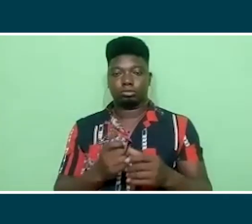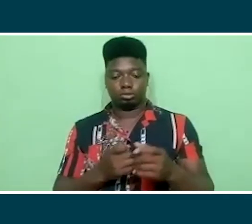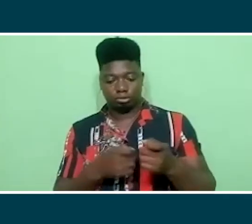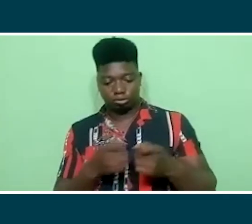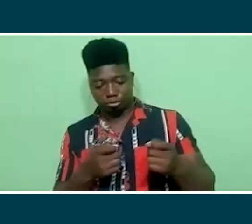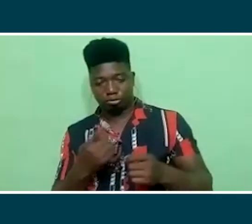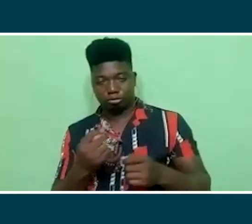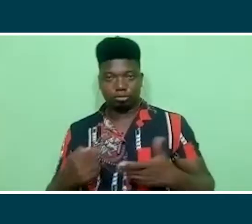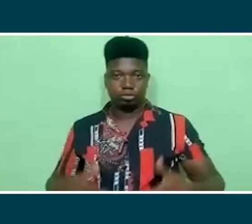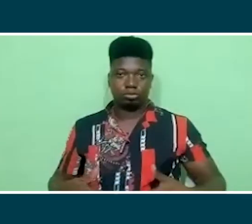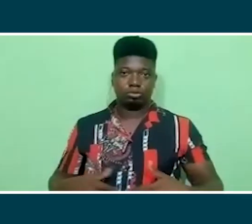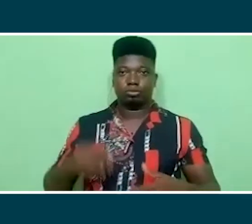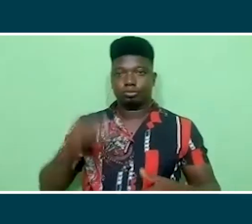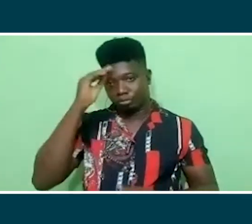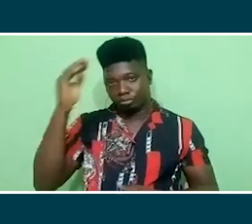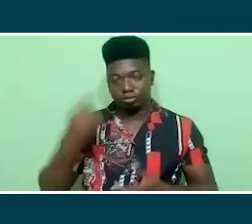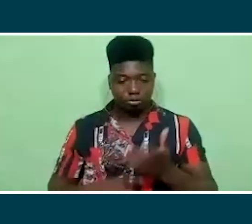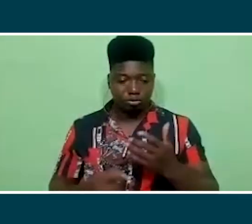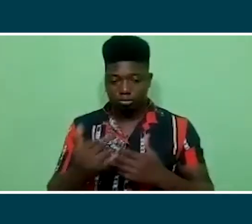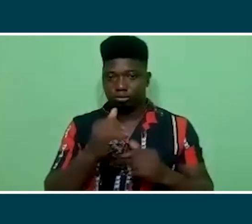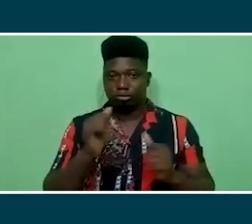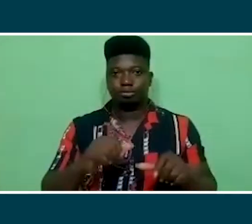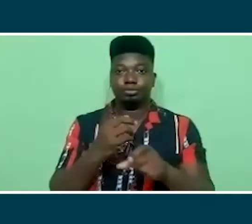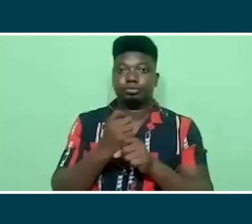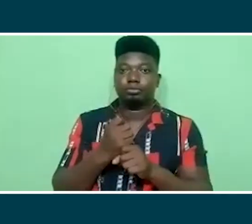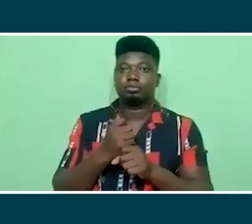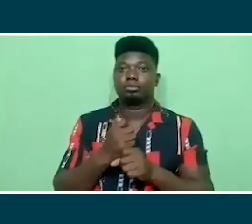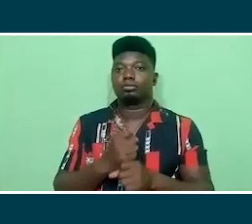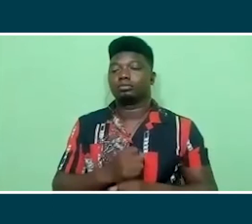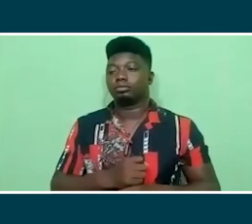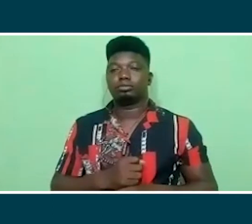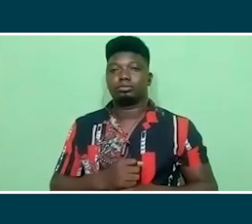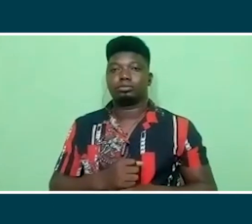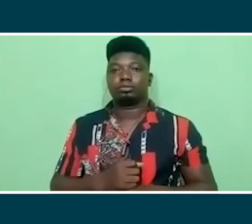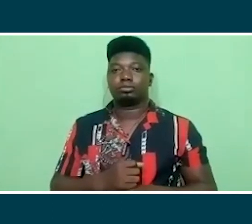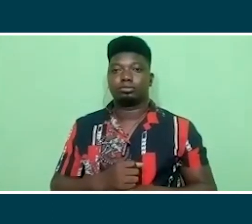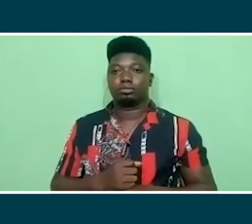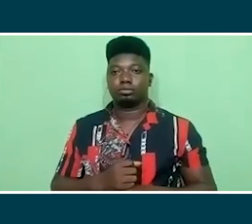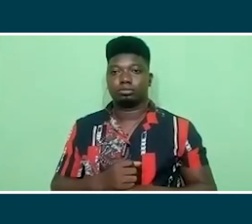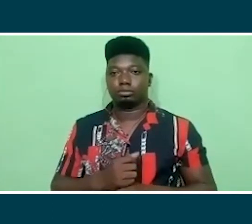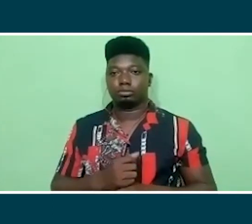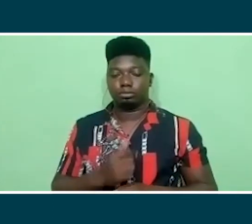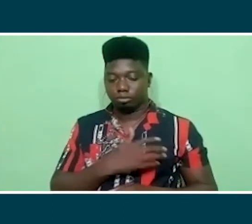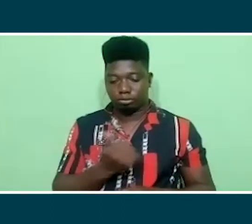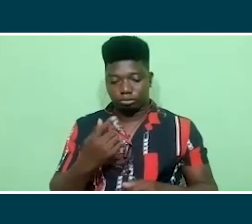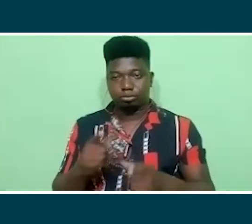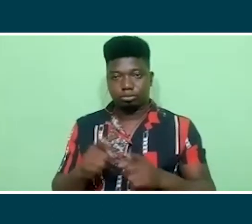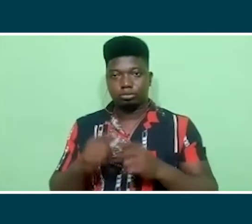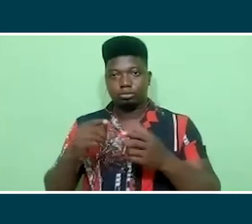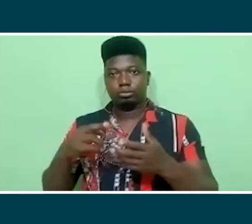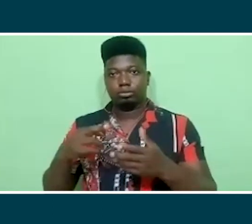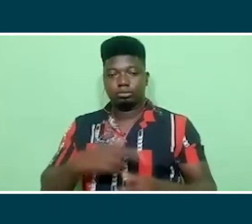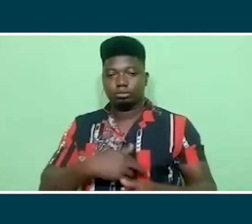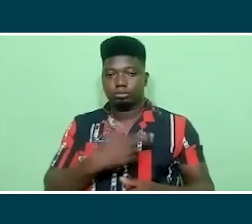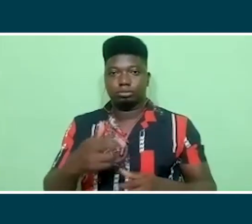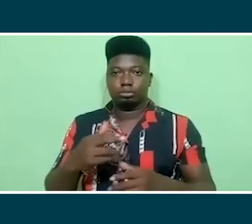they cannot really get in the households because of the cultural barriers and religious barriers which are existing. We are trying